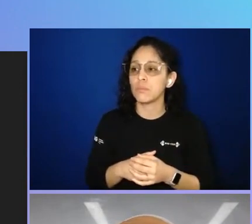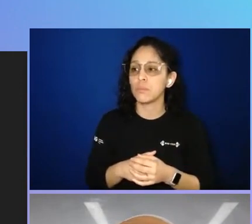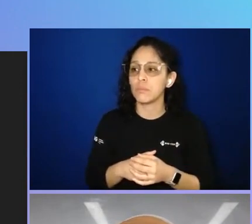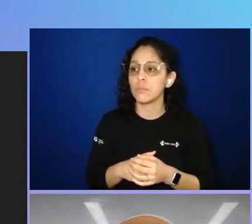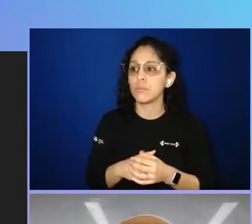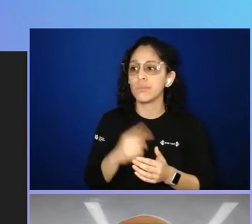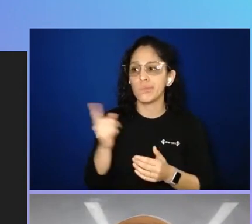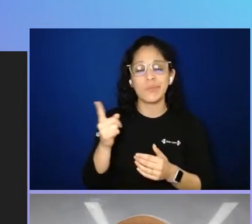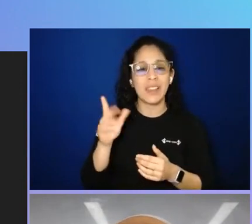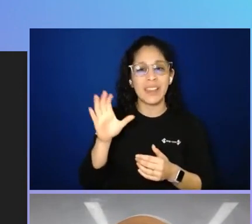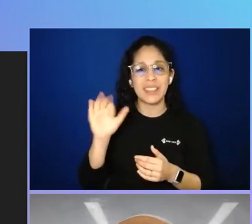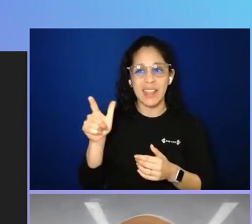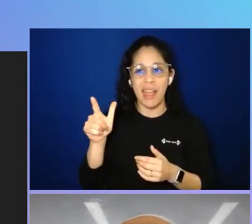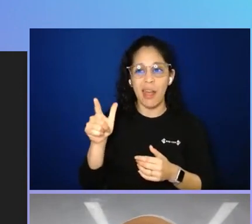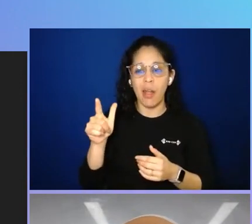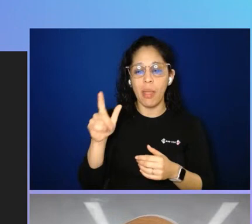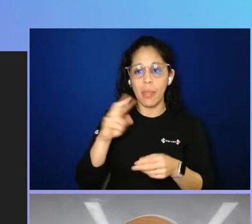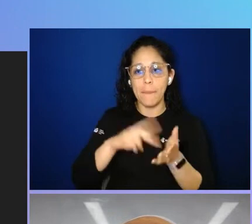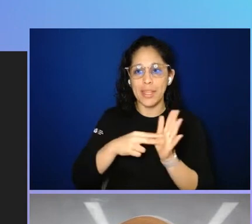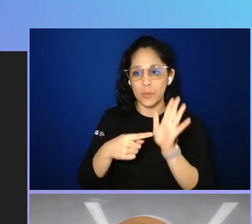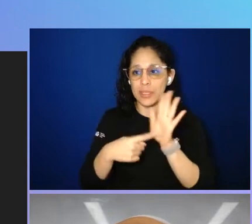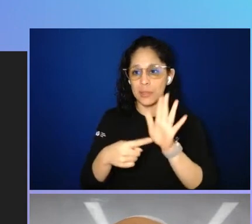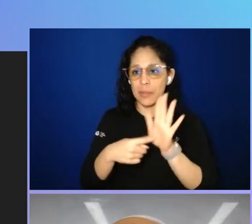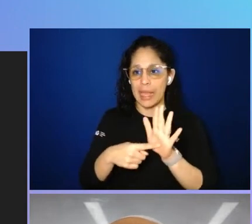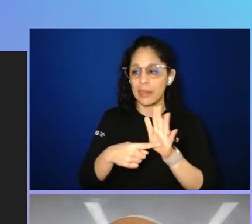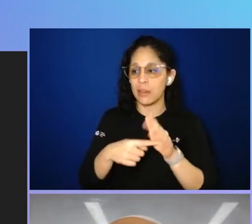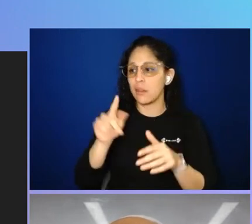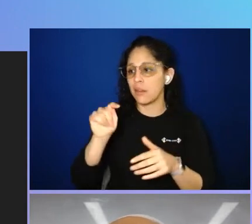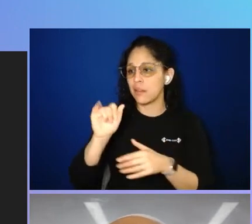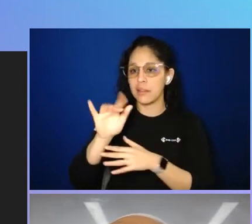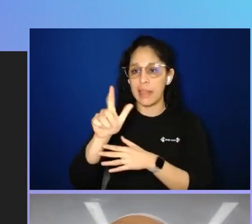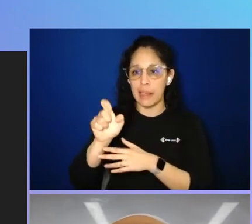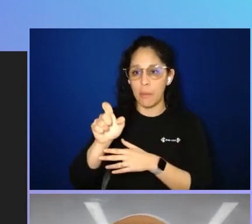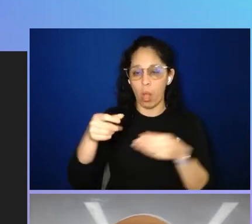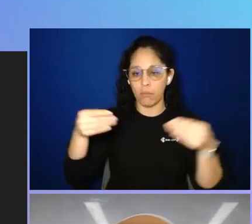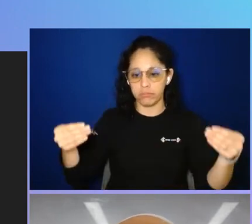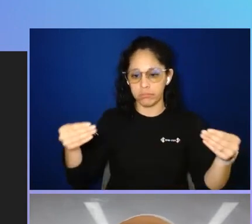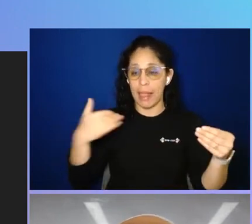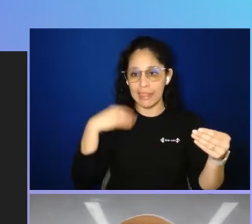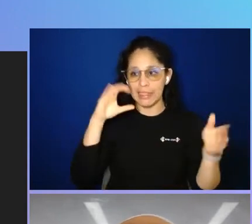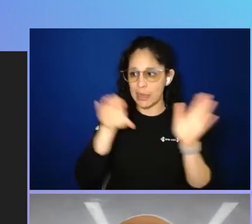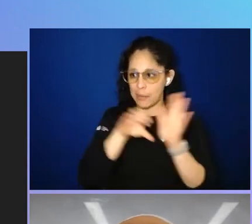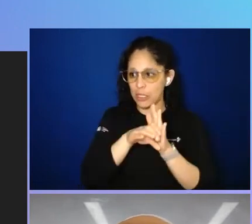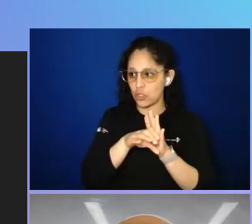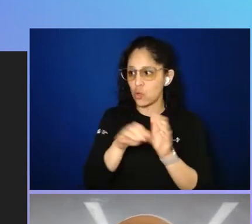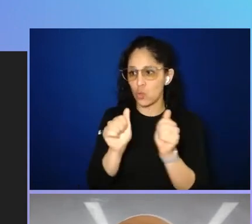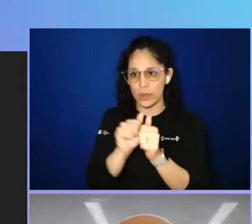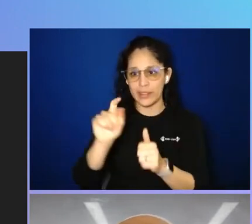in a table view that has an image and next to it some text. And I'm showing how